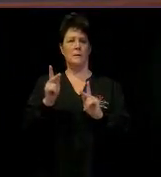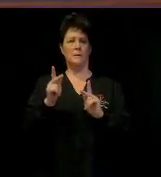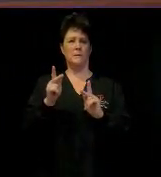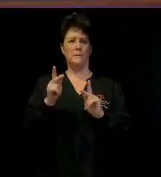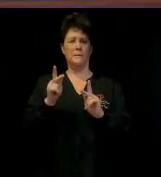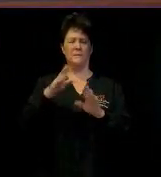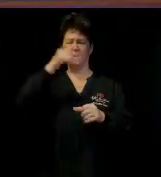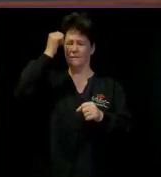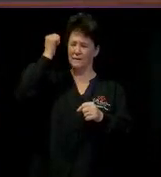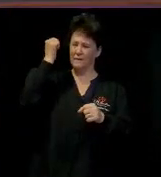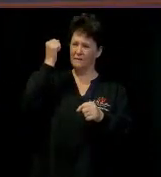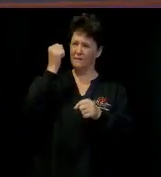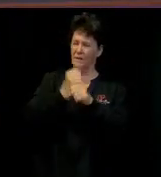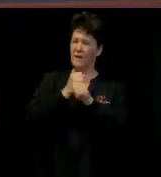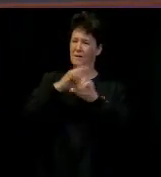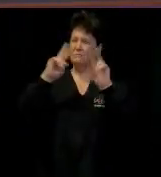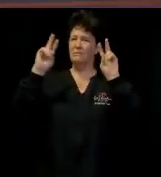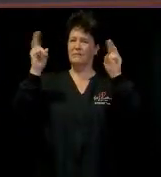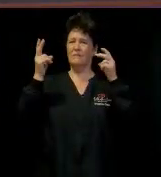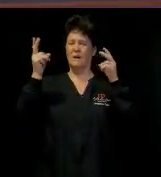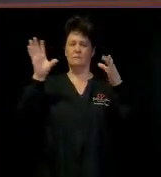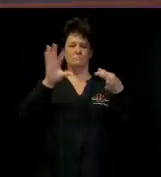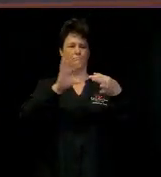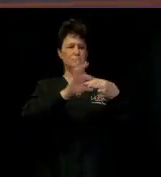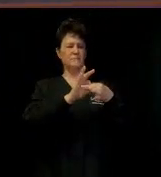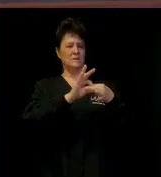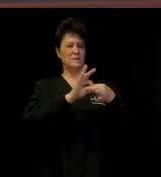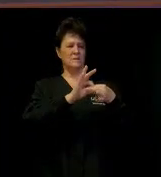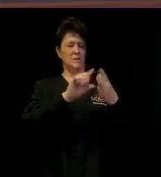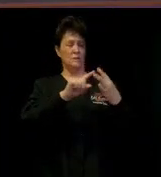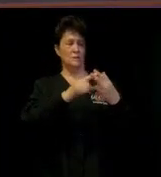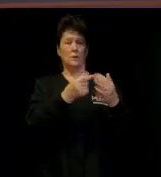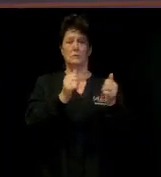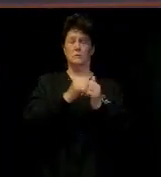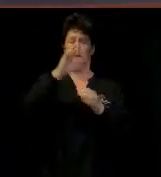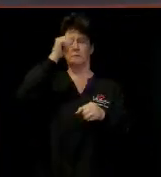faith. All this is rooted in faith.